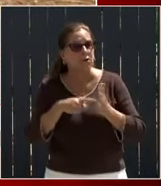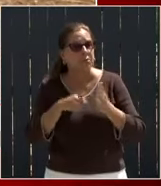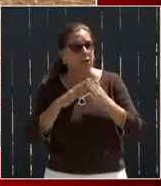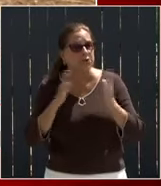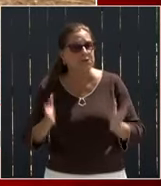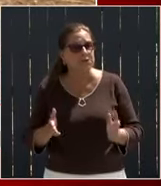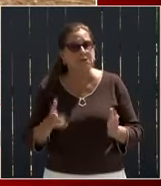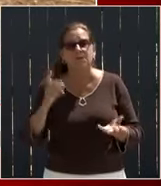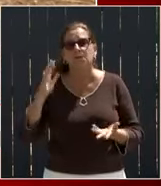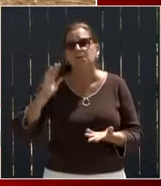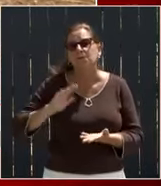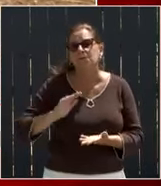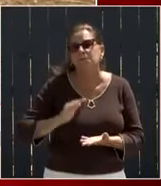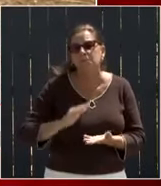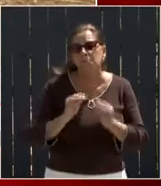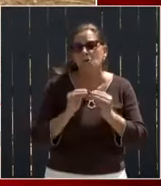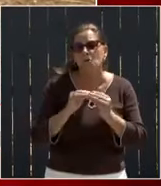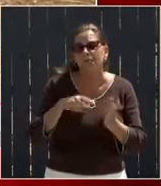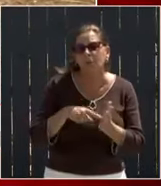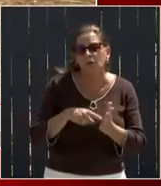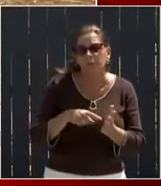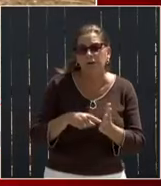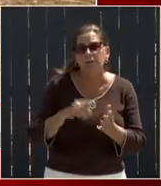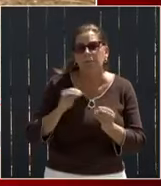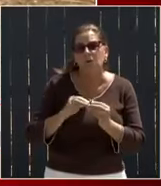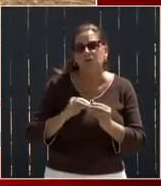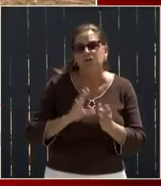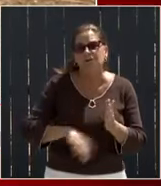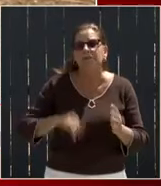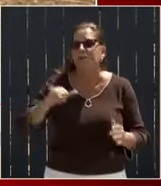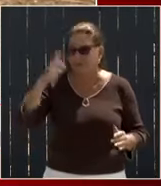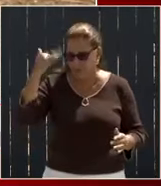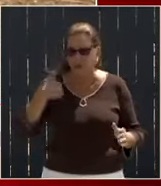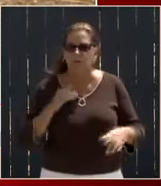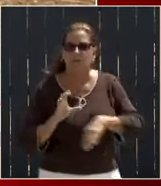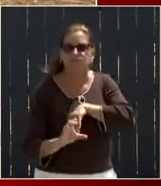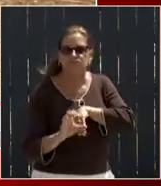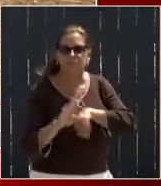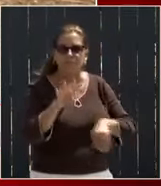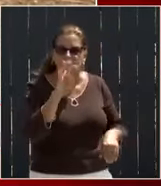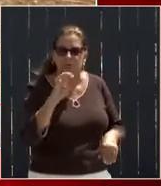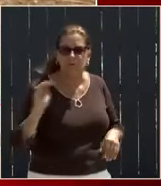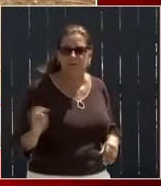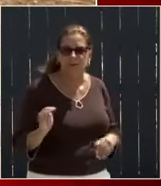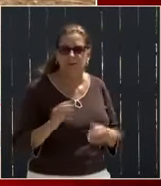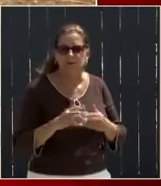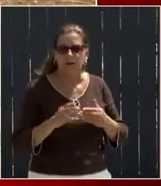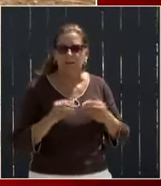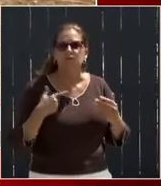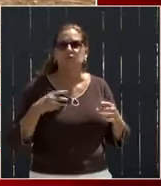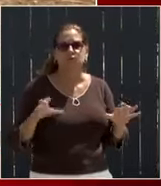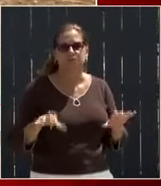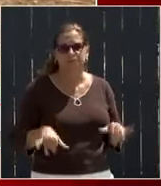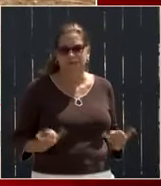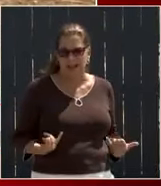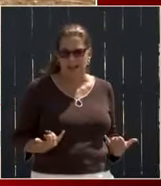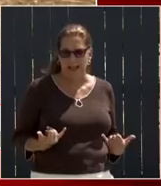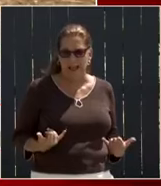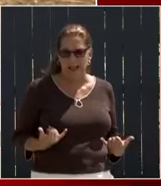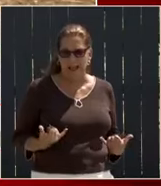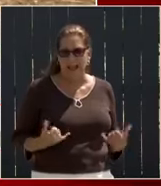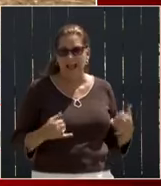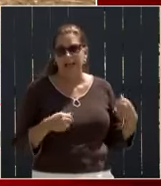bit more affordable? By show of hands? All right, there we go. Saw a lot of hands go up for that one. So what we want to do is, over the last 6